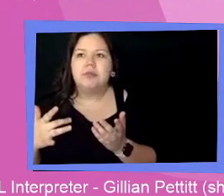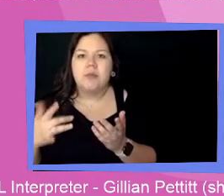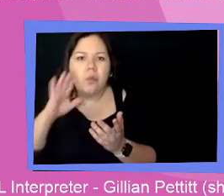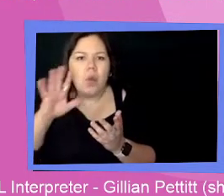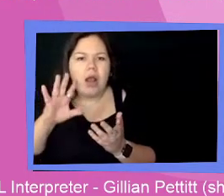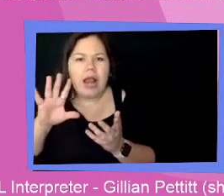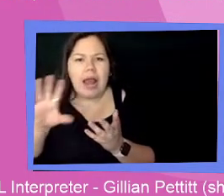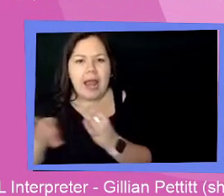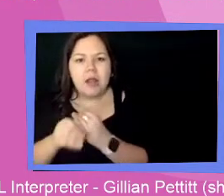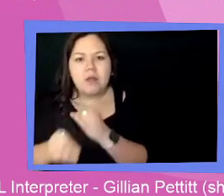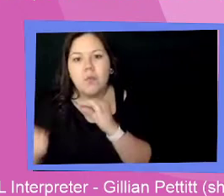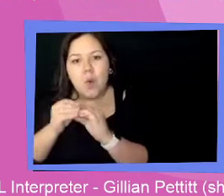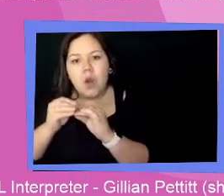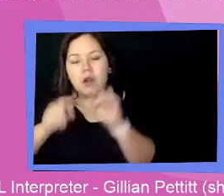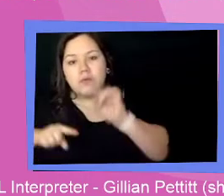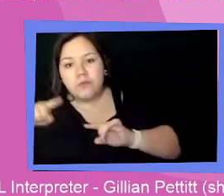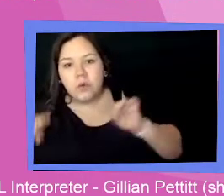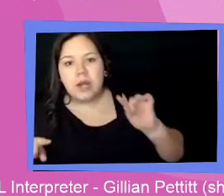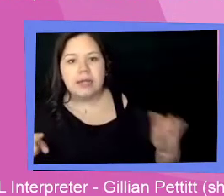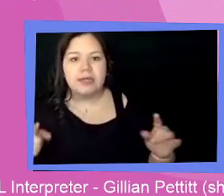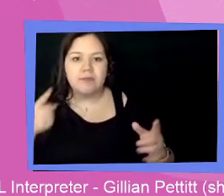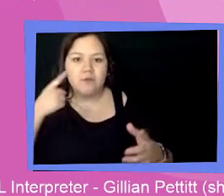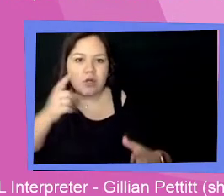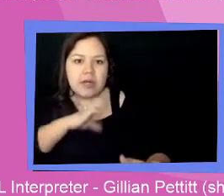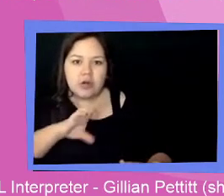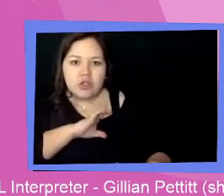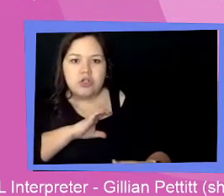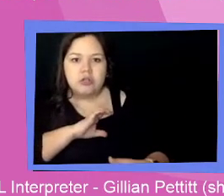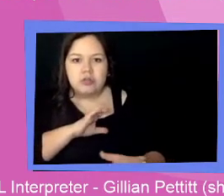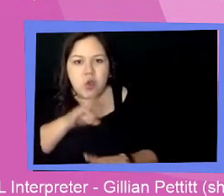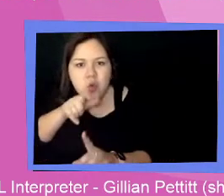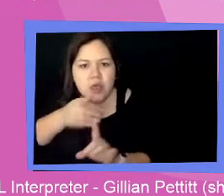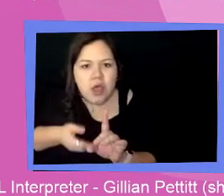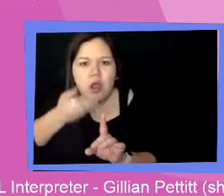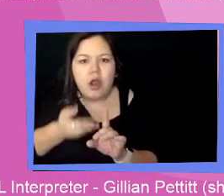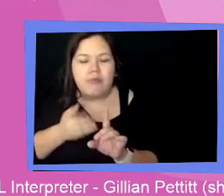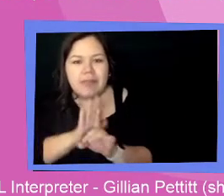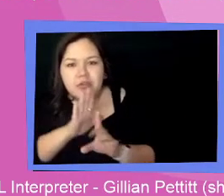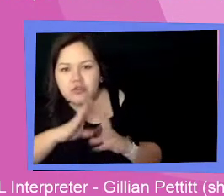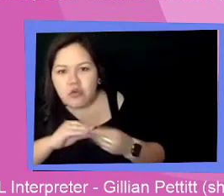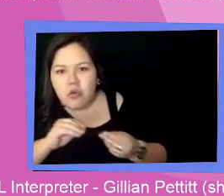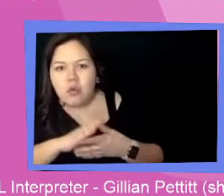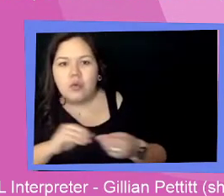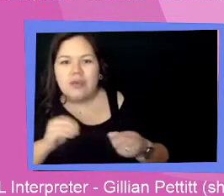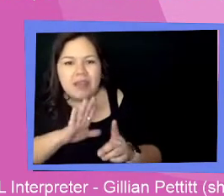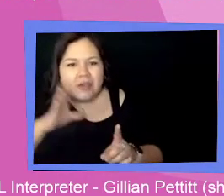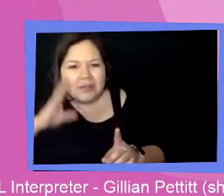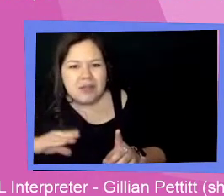in my characters of the kinds of people, the kinds of stories, the kinds of identities that they